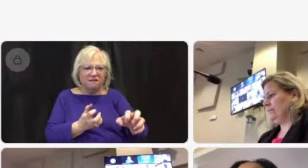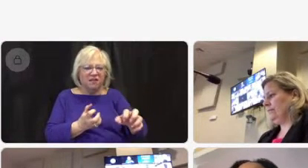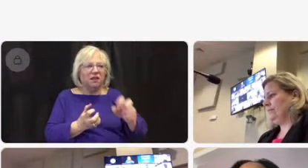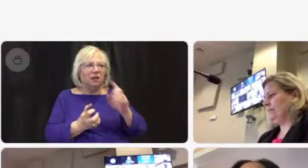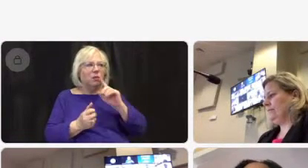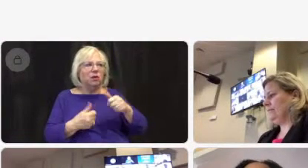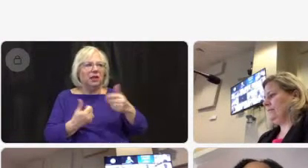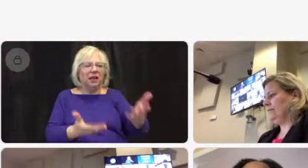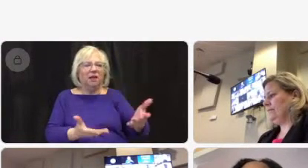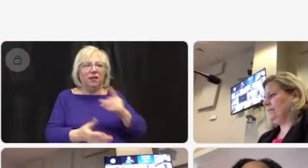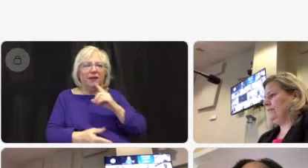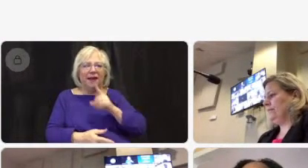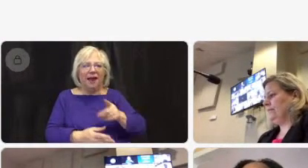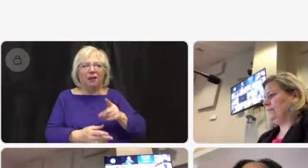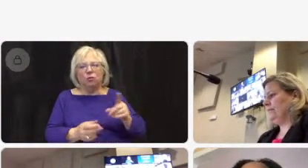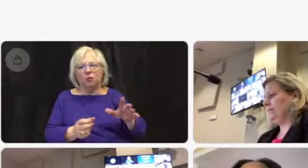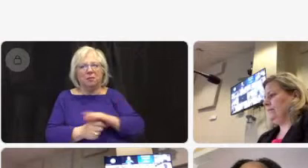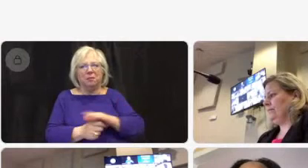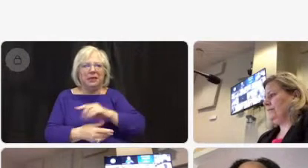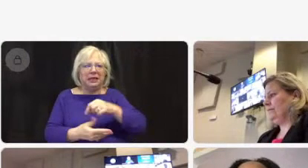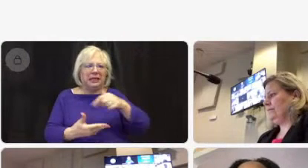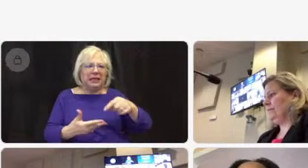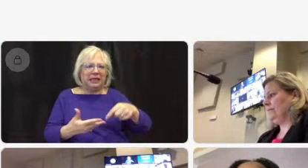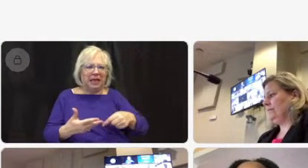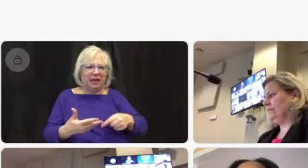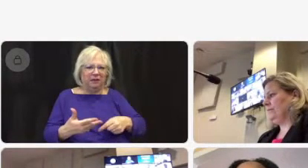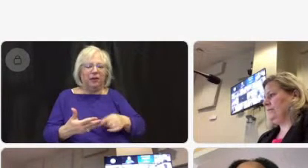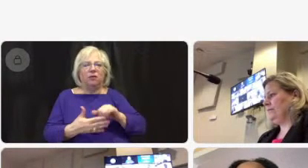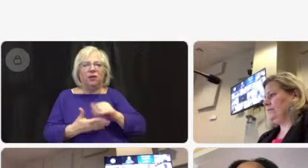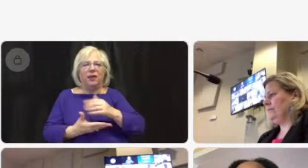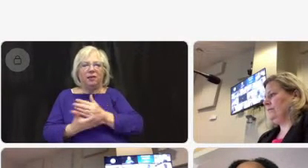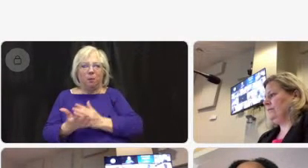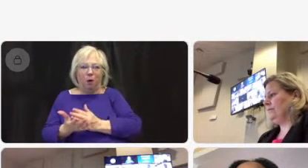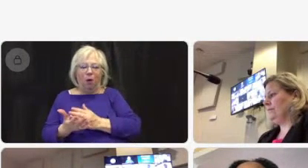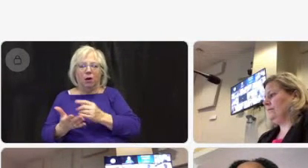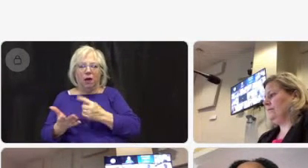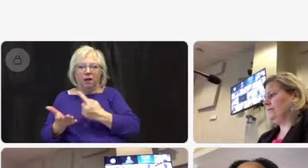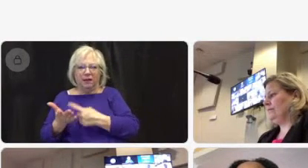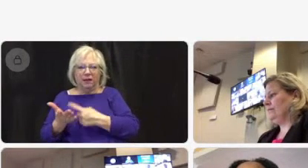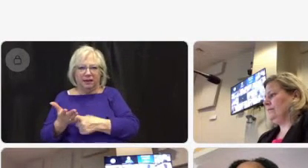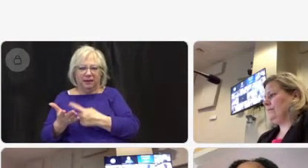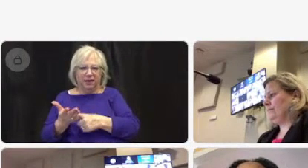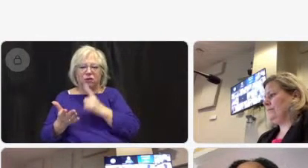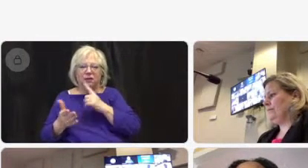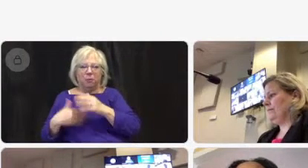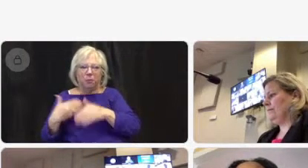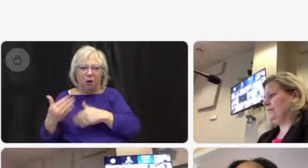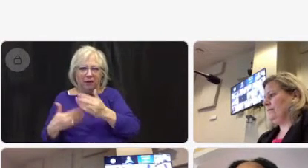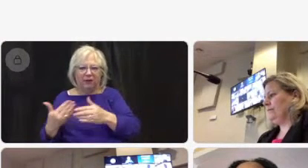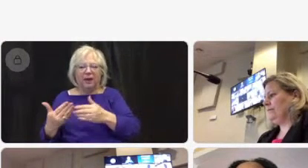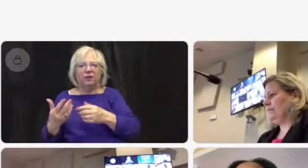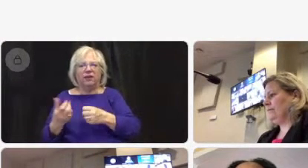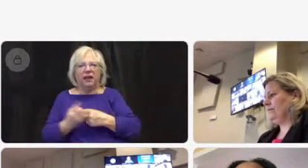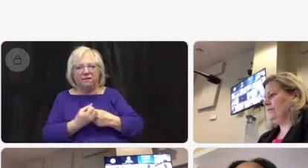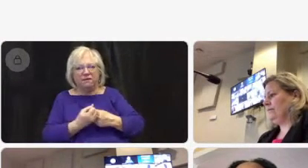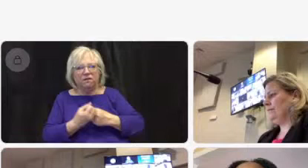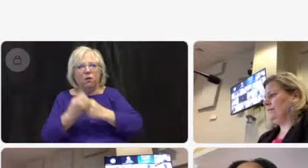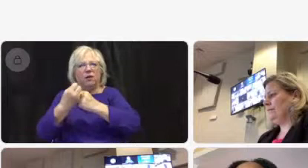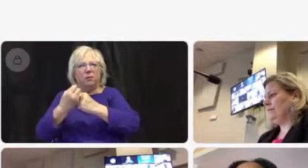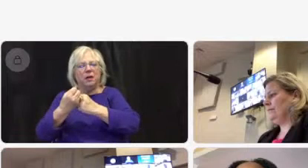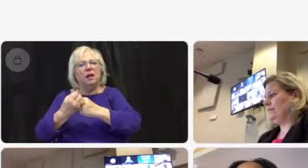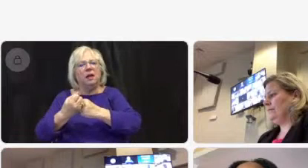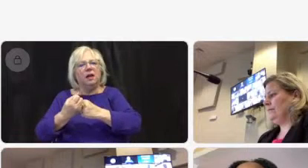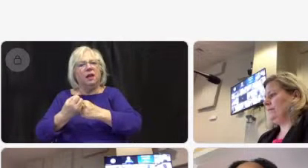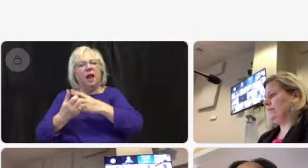you the actual complete details. So that's a portion of the conversation, is the process, the enforcement,